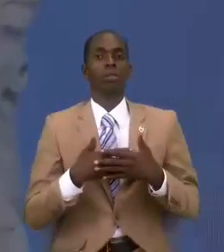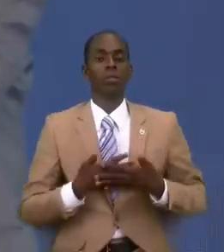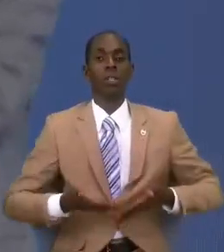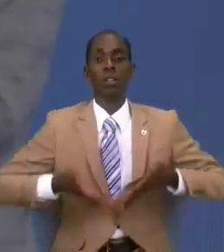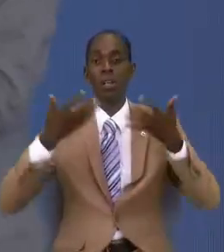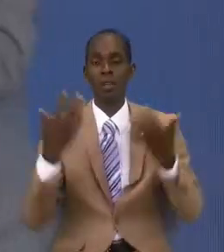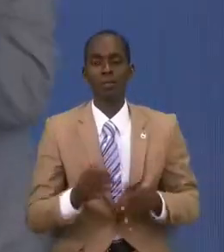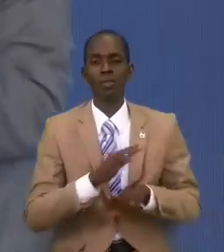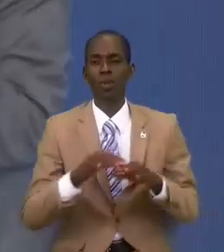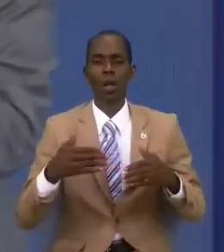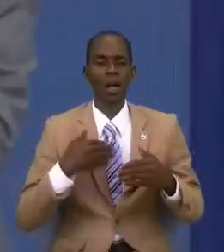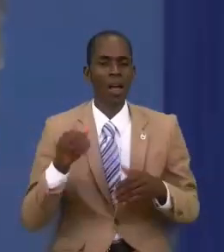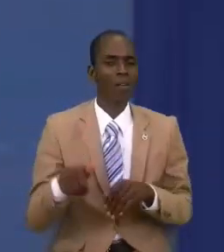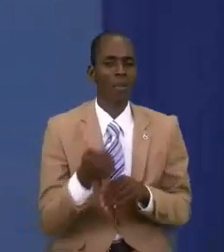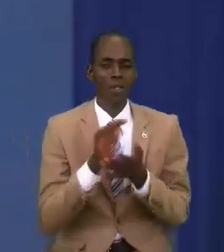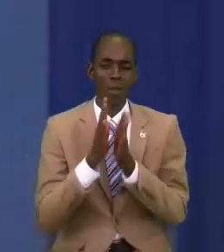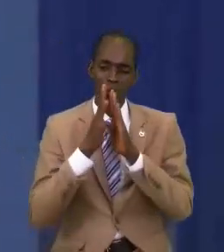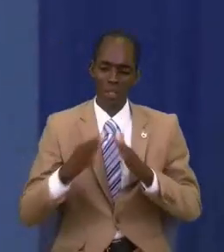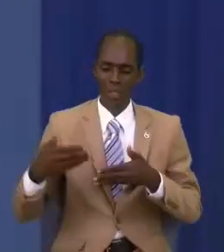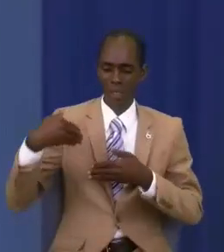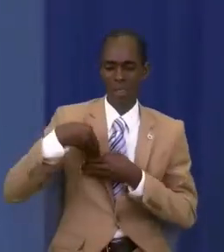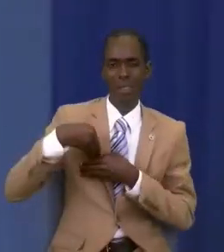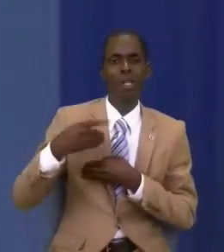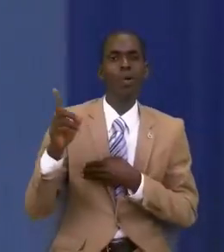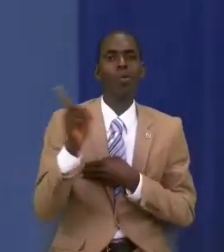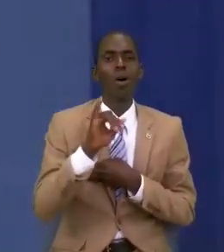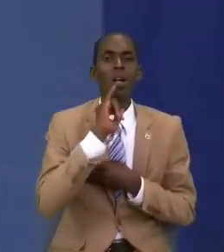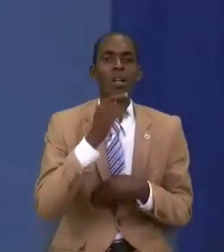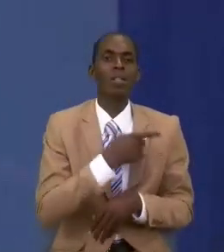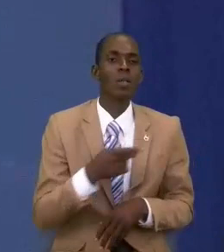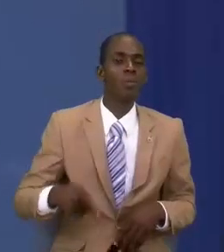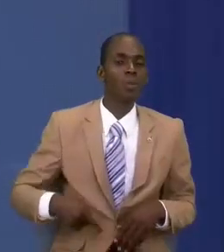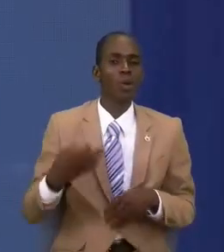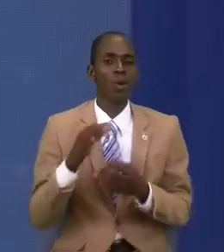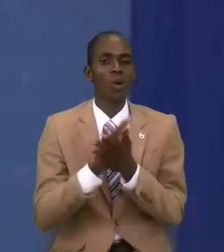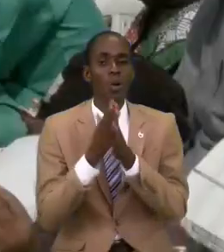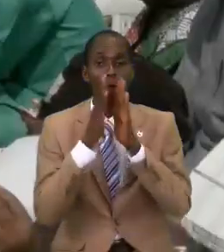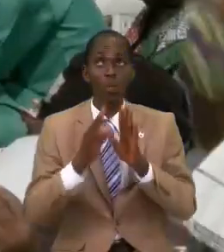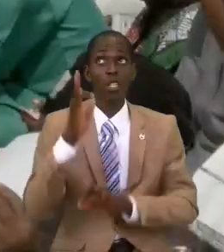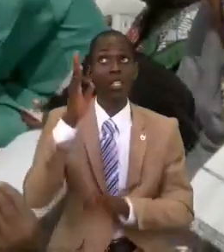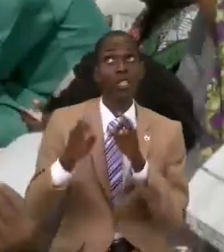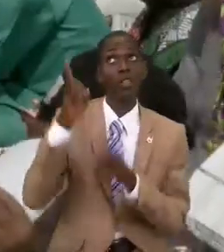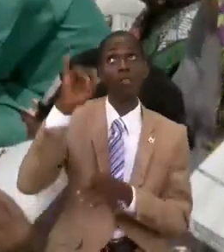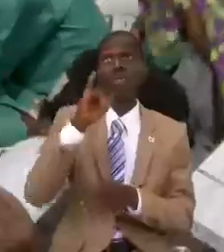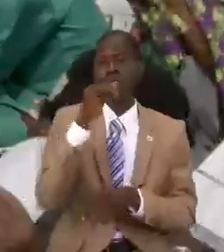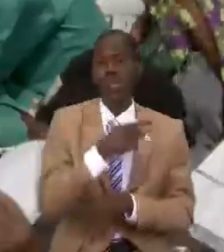When he is the Prince of Peace, it will reign without a rival in your life.